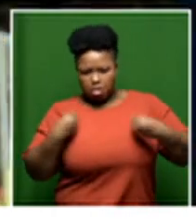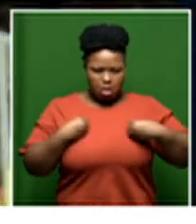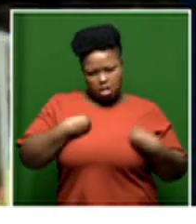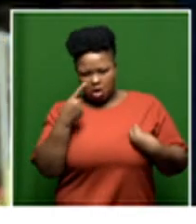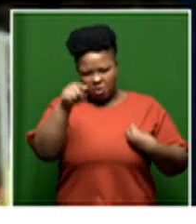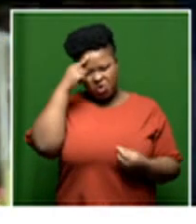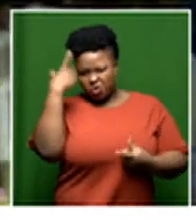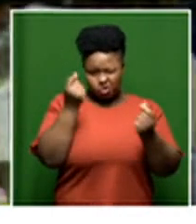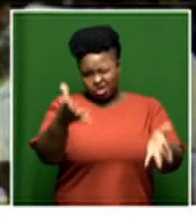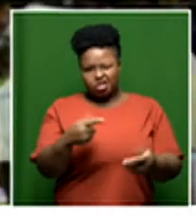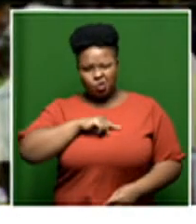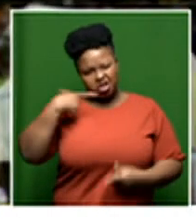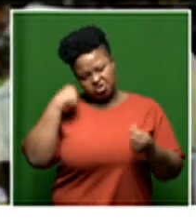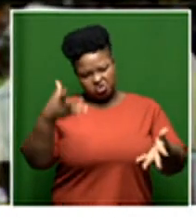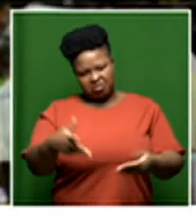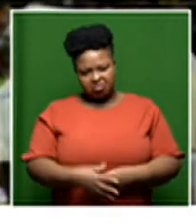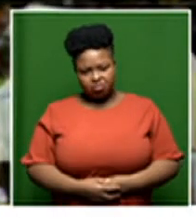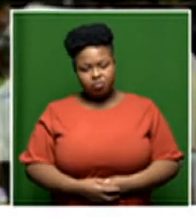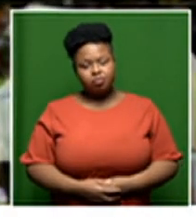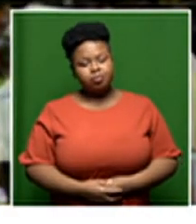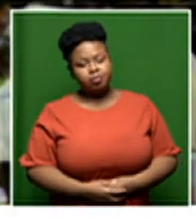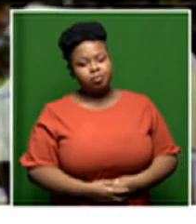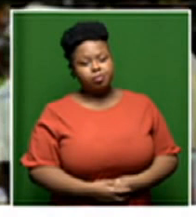blah. They only can do that.